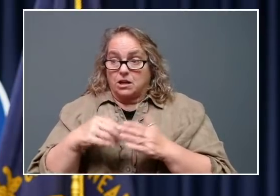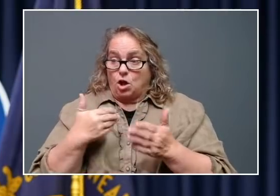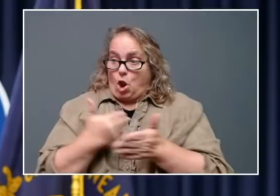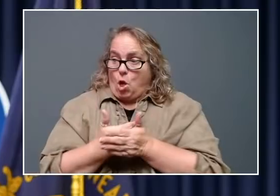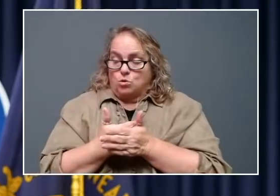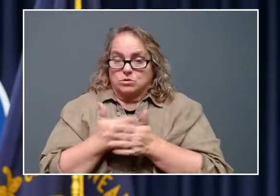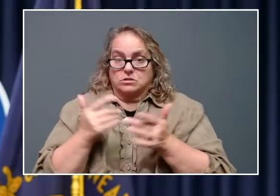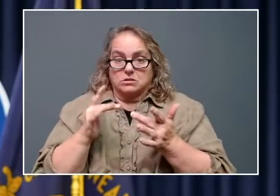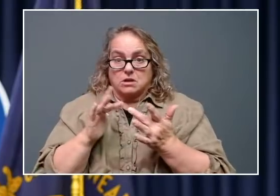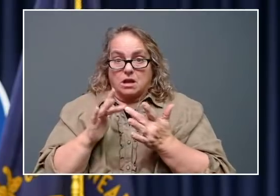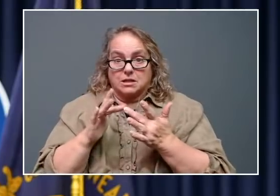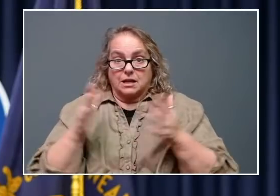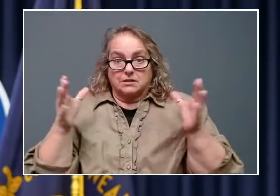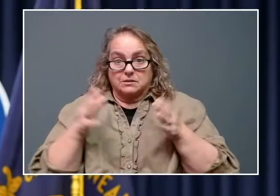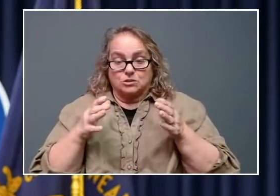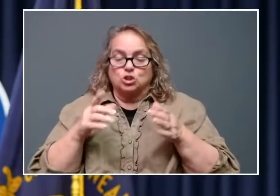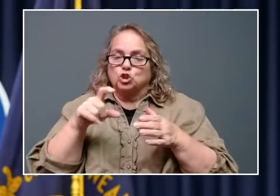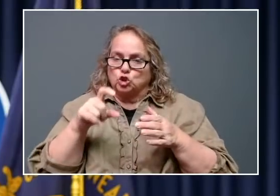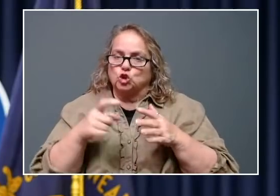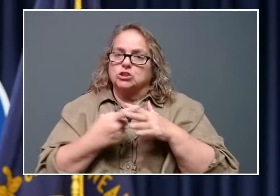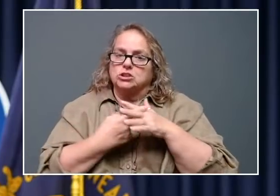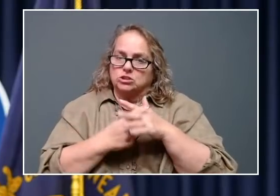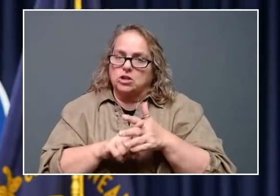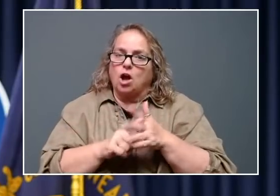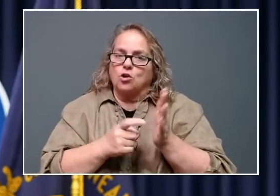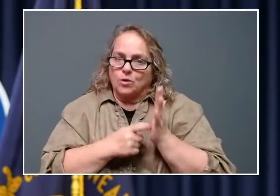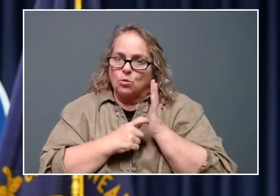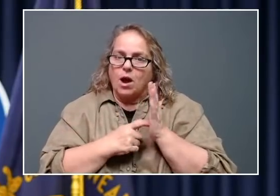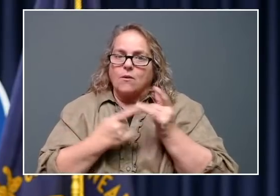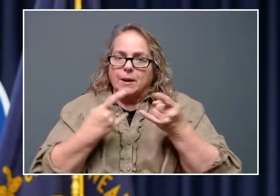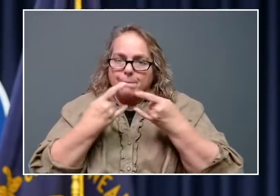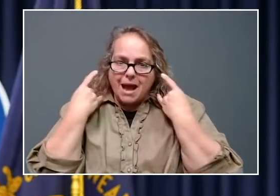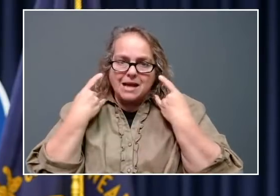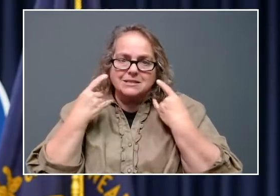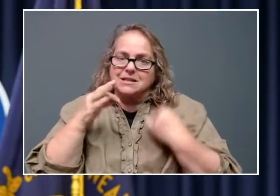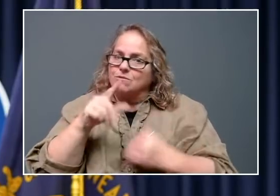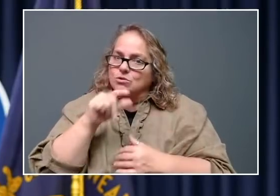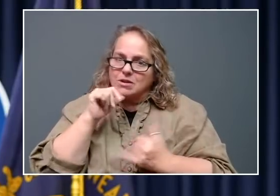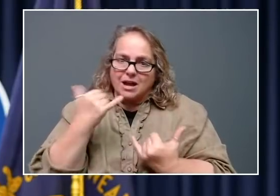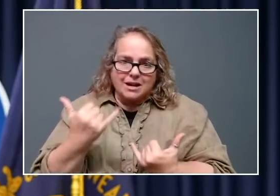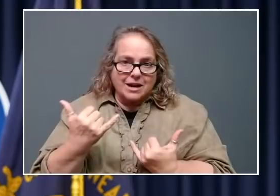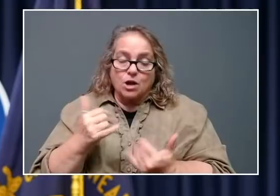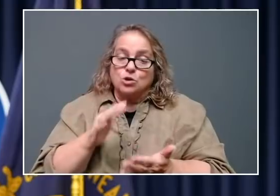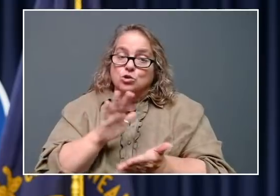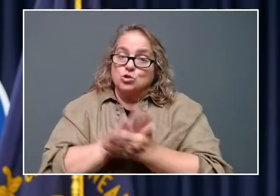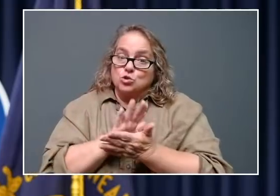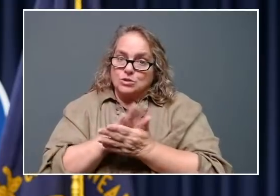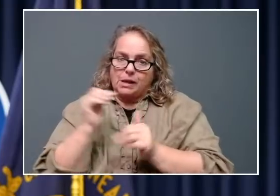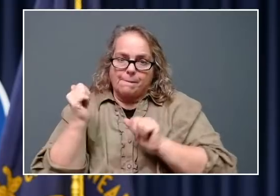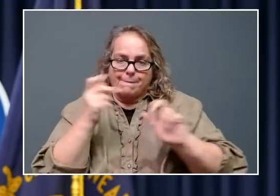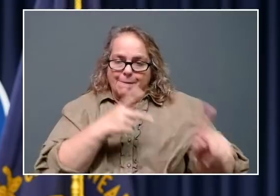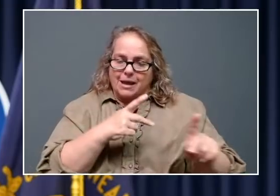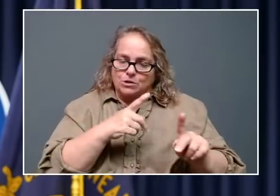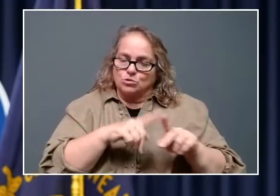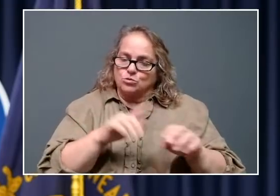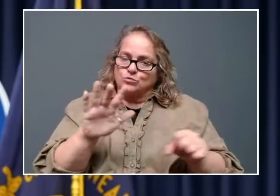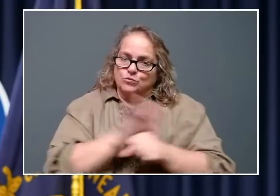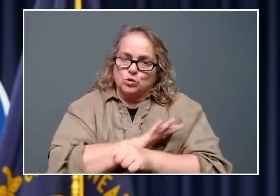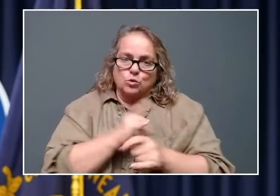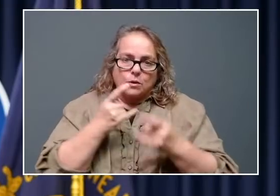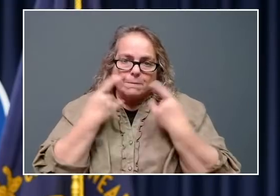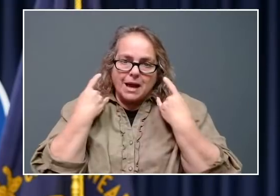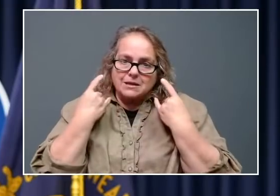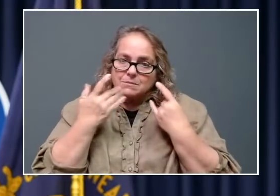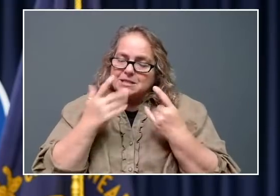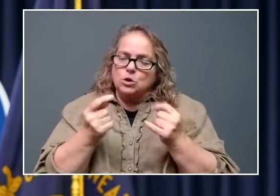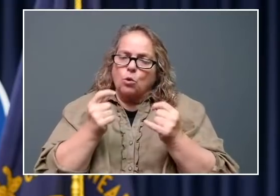start requiring masks if they're not right now. I think all of our schools need to get back to universal masking because how quickly it spreads in a